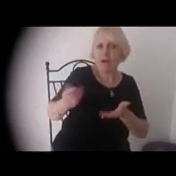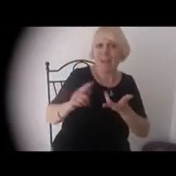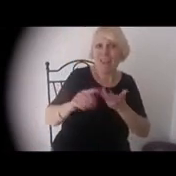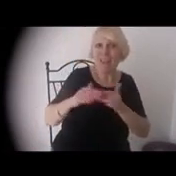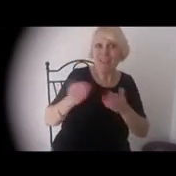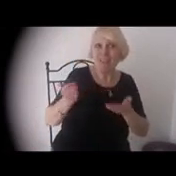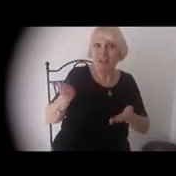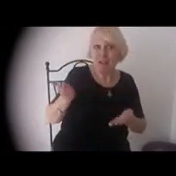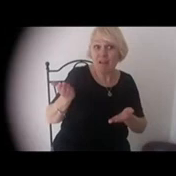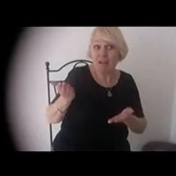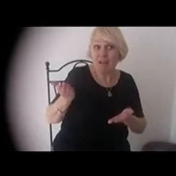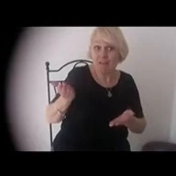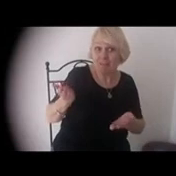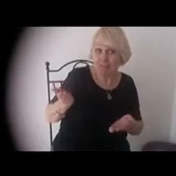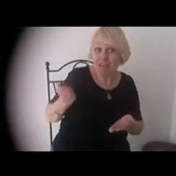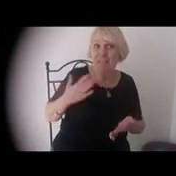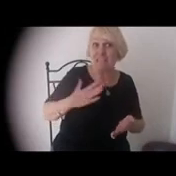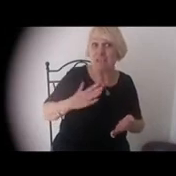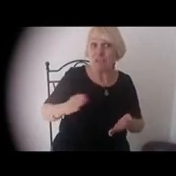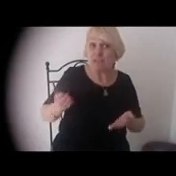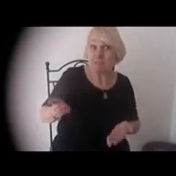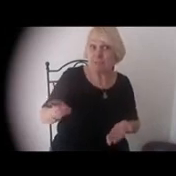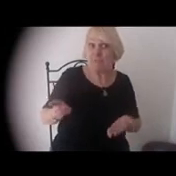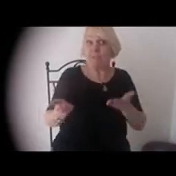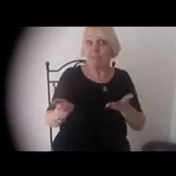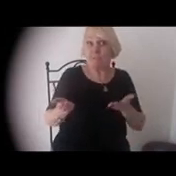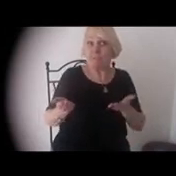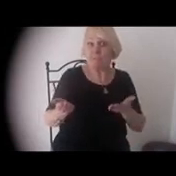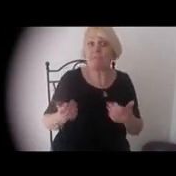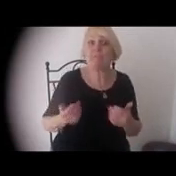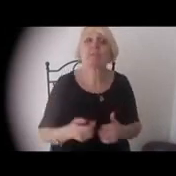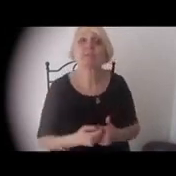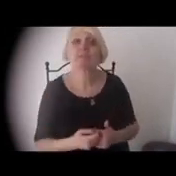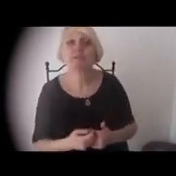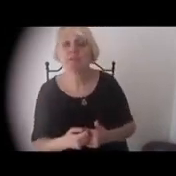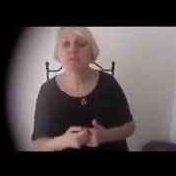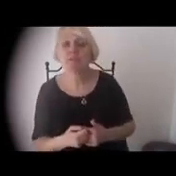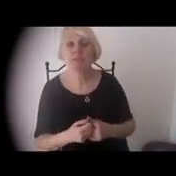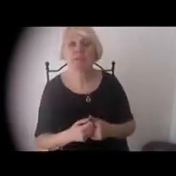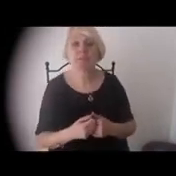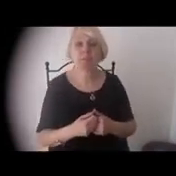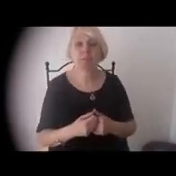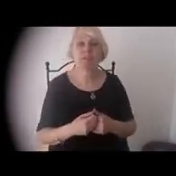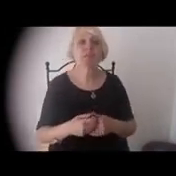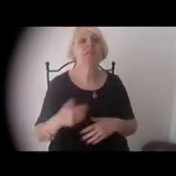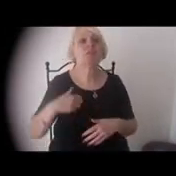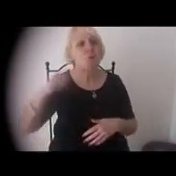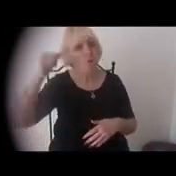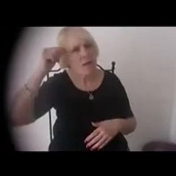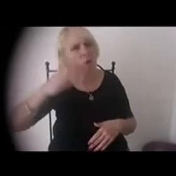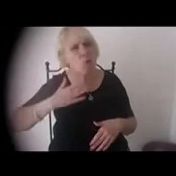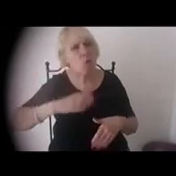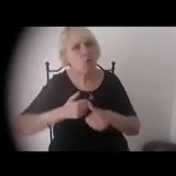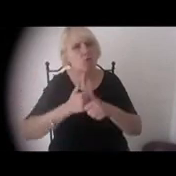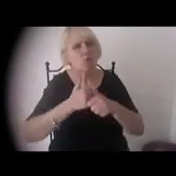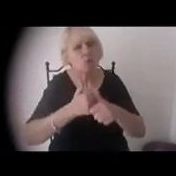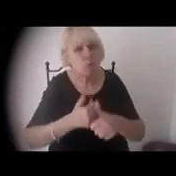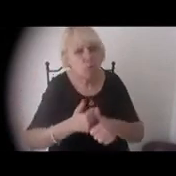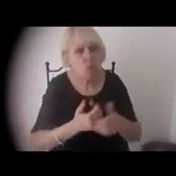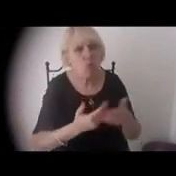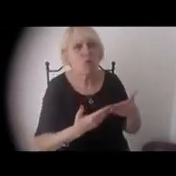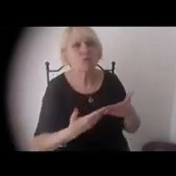say that we are working with our commissions to think about some of those priority areas that we know that we want to support and think about in relation